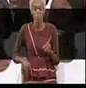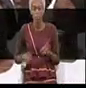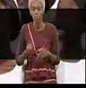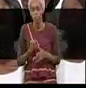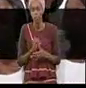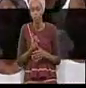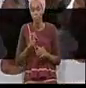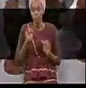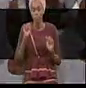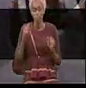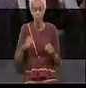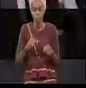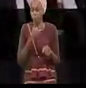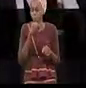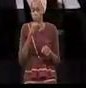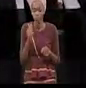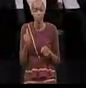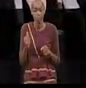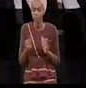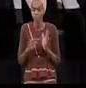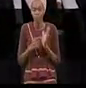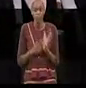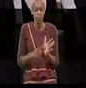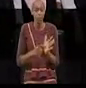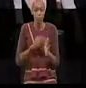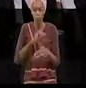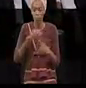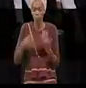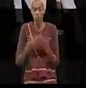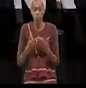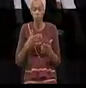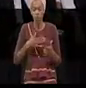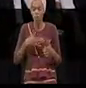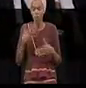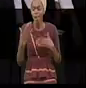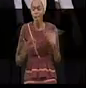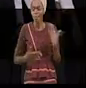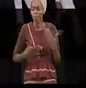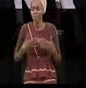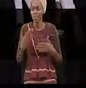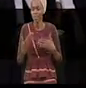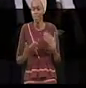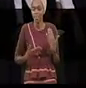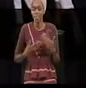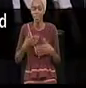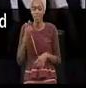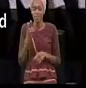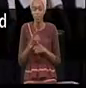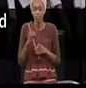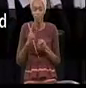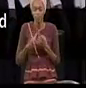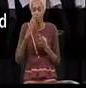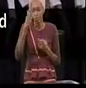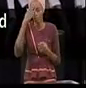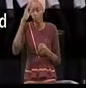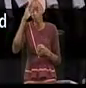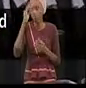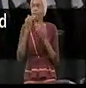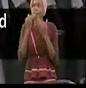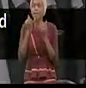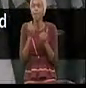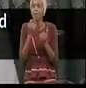Christ. I could not express all my happiness just to know his